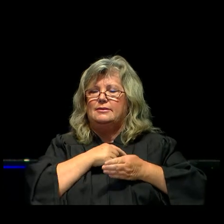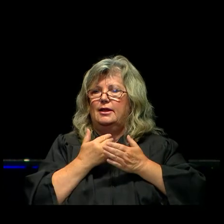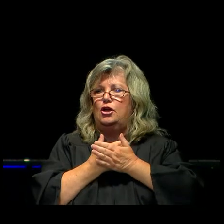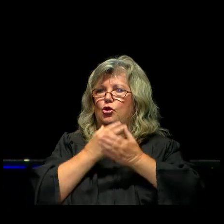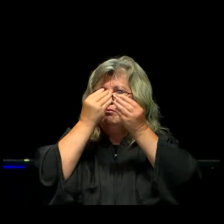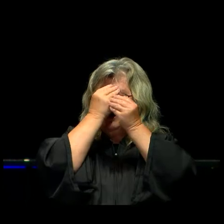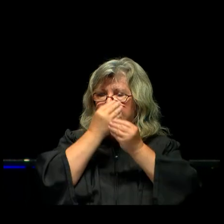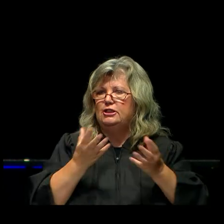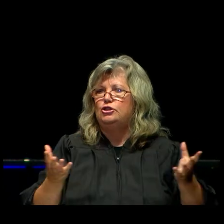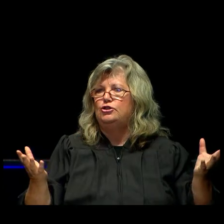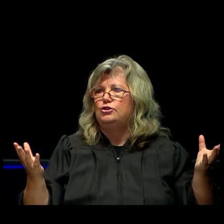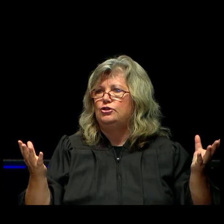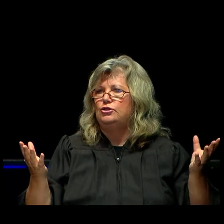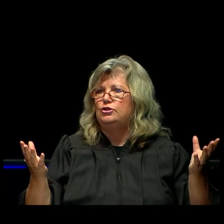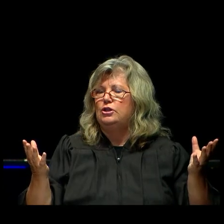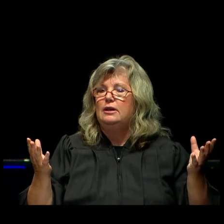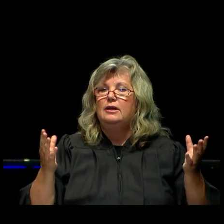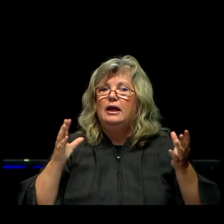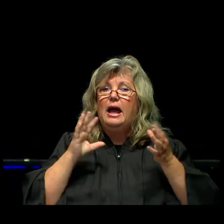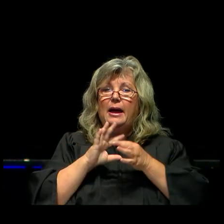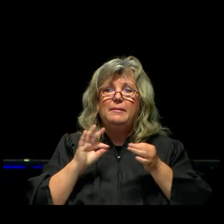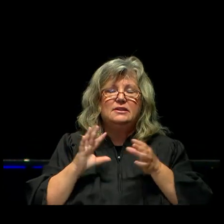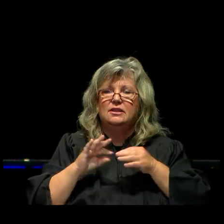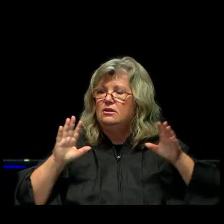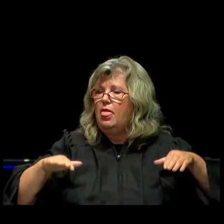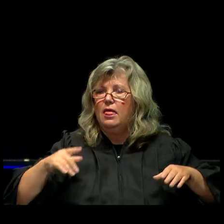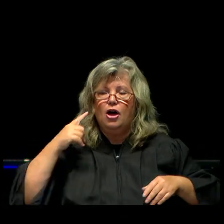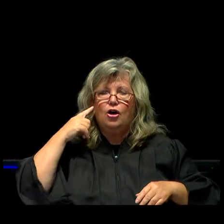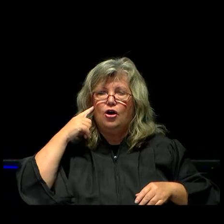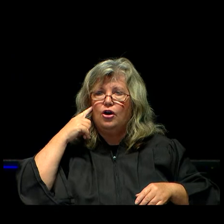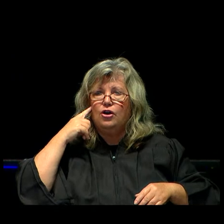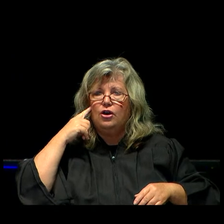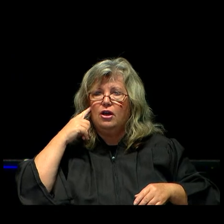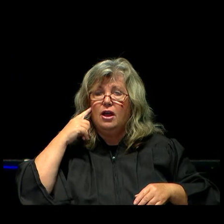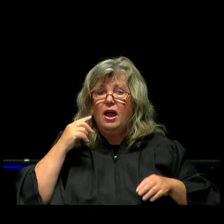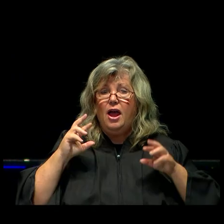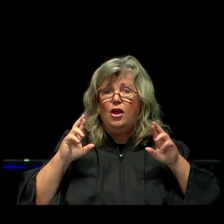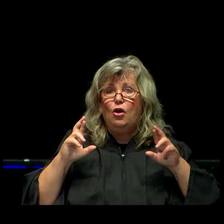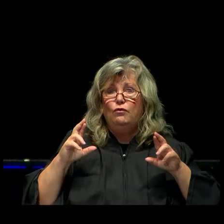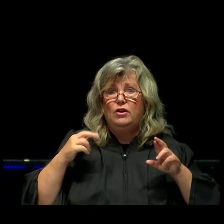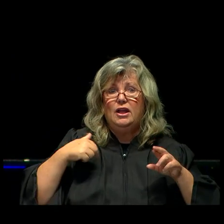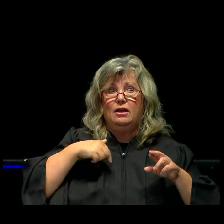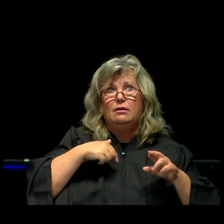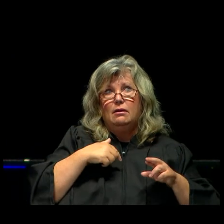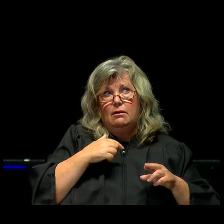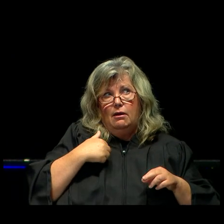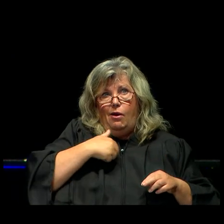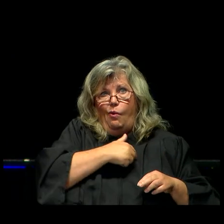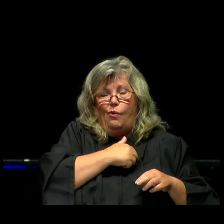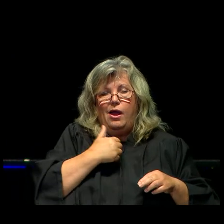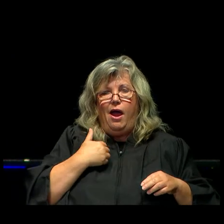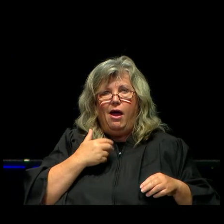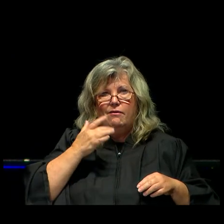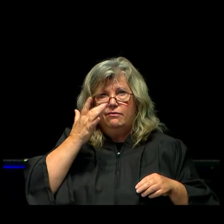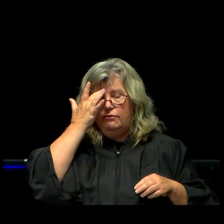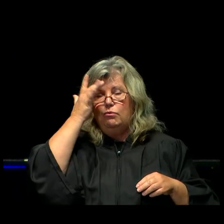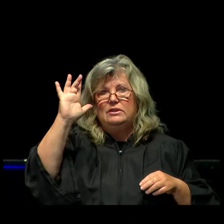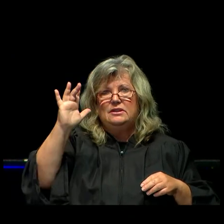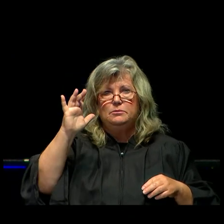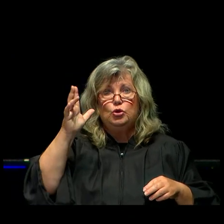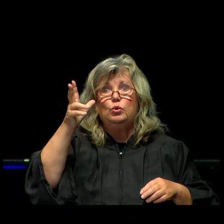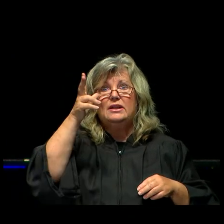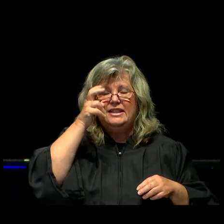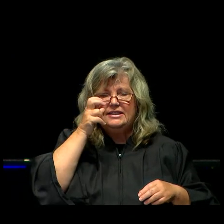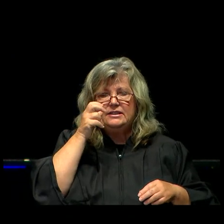message, a message we haven't heard. And hopefully we have the wisdom to listen. But